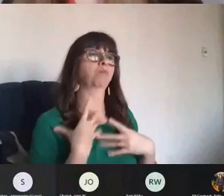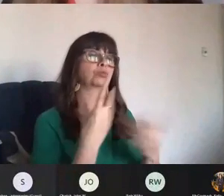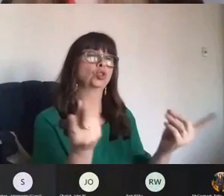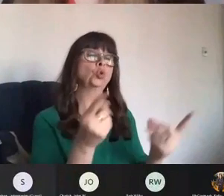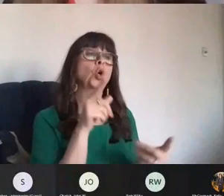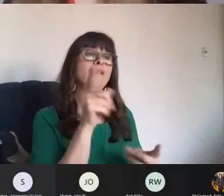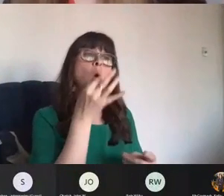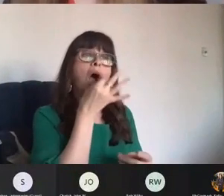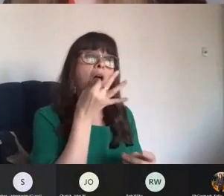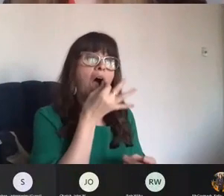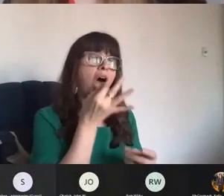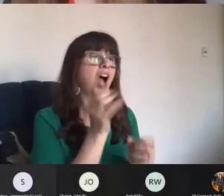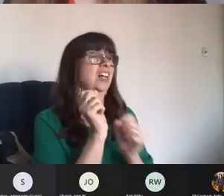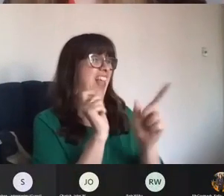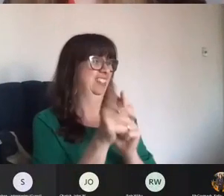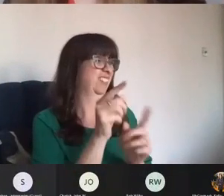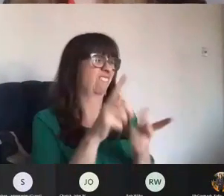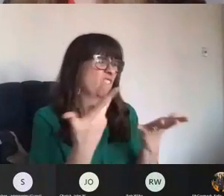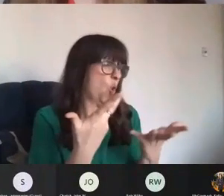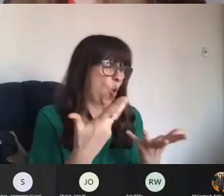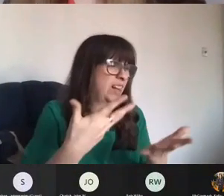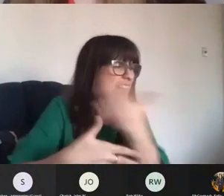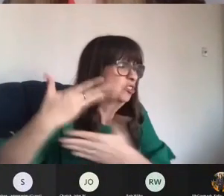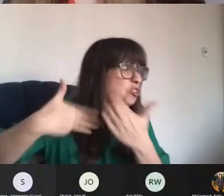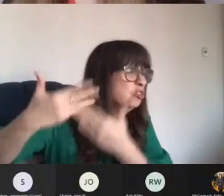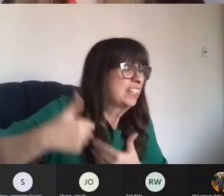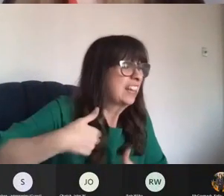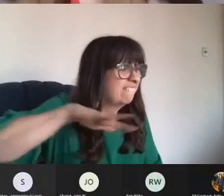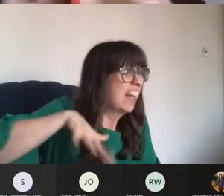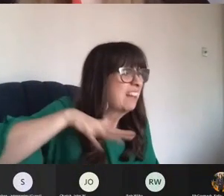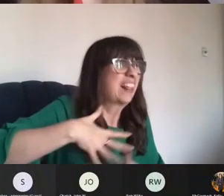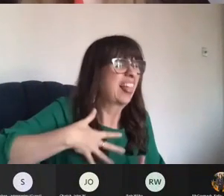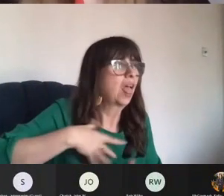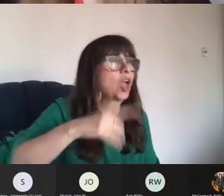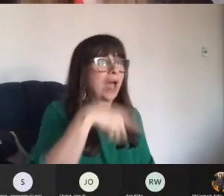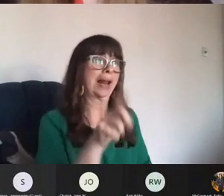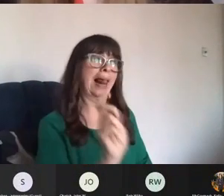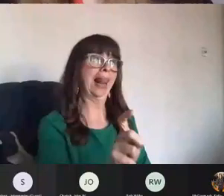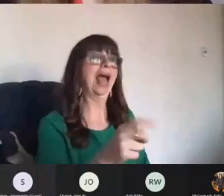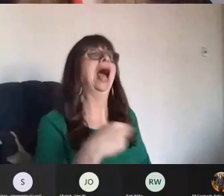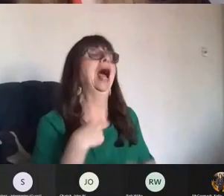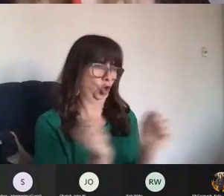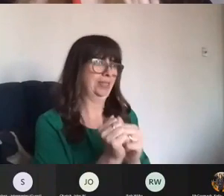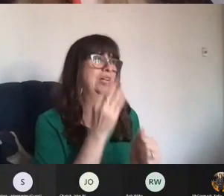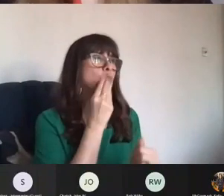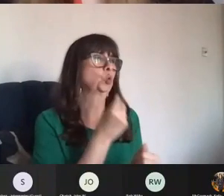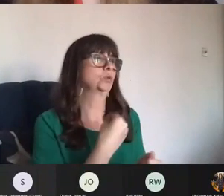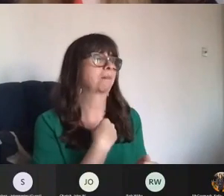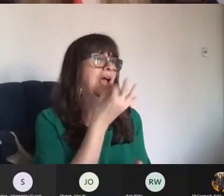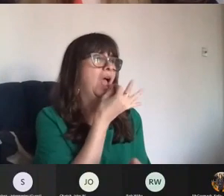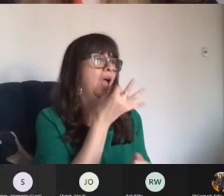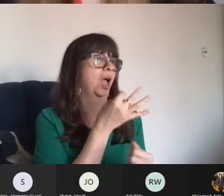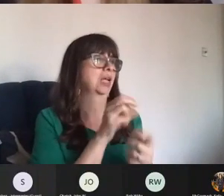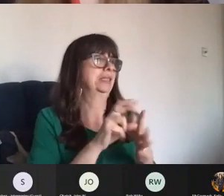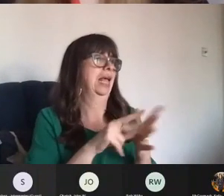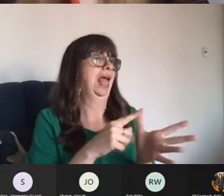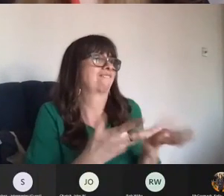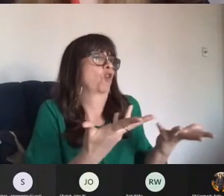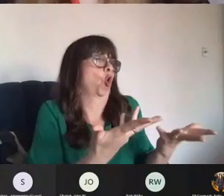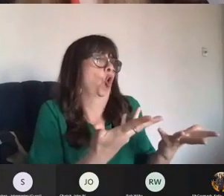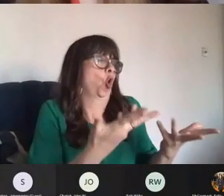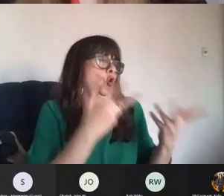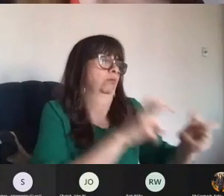their data. So law enforcement can use that for this kind of matching. And the same applies. So you cannot use it